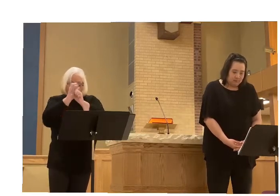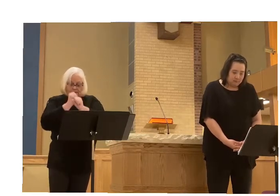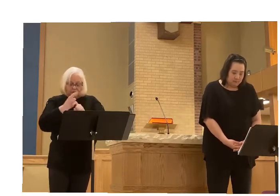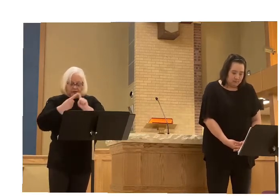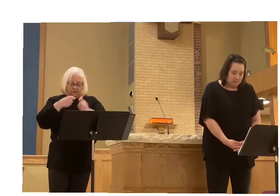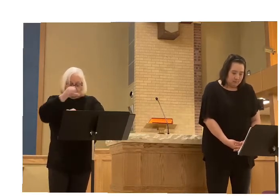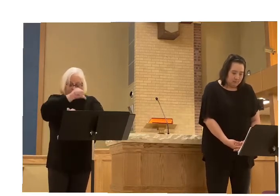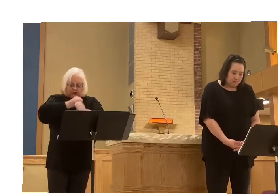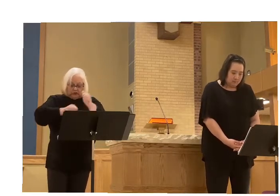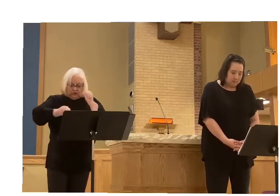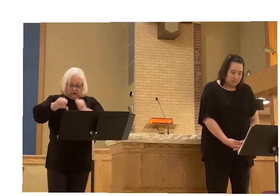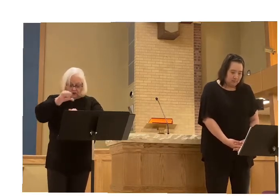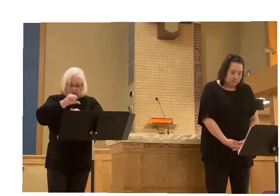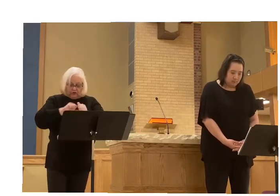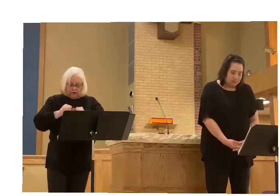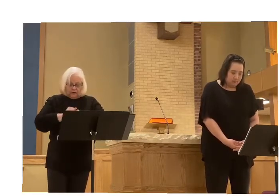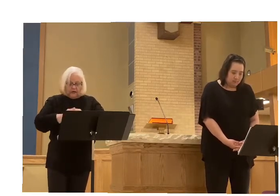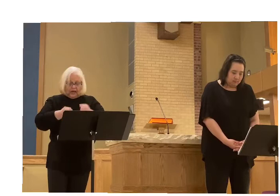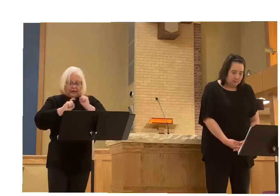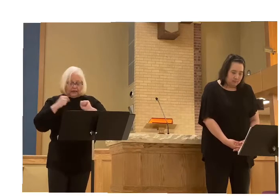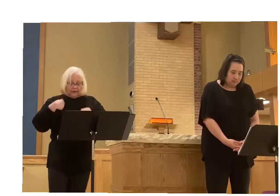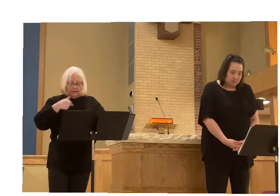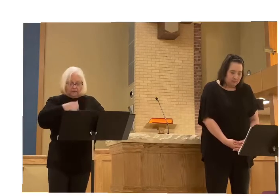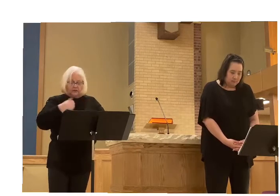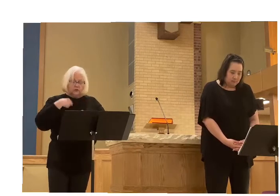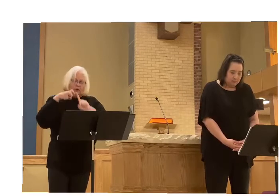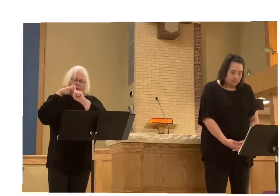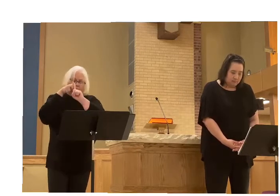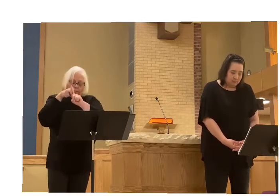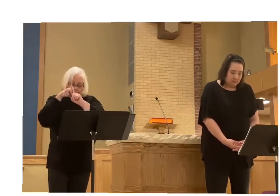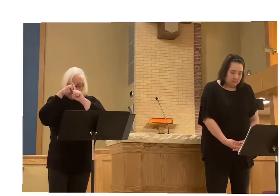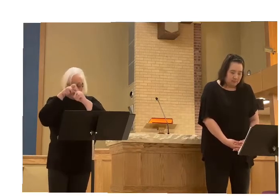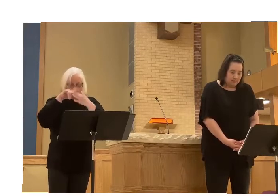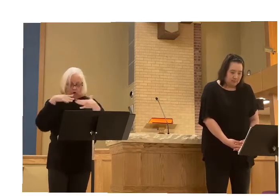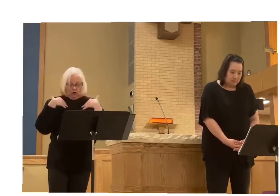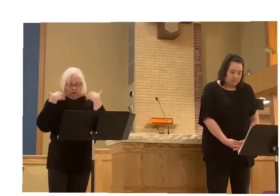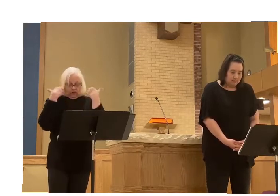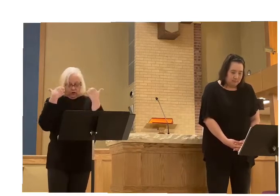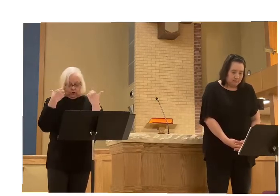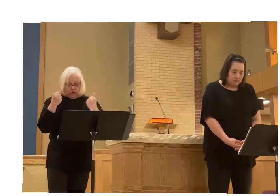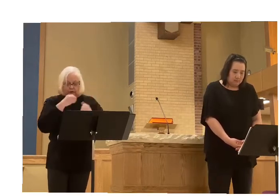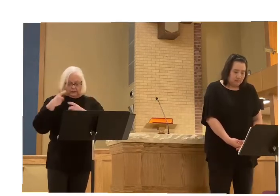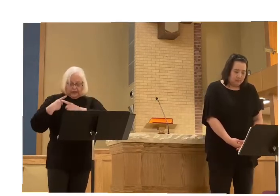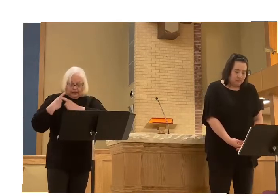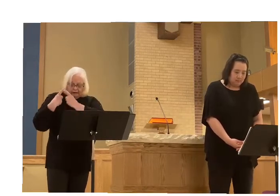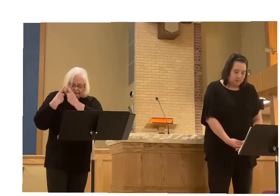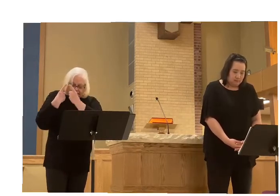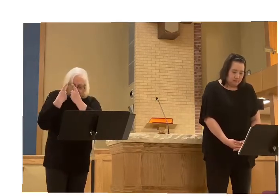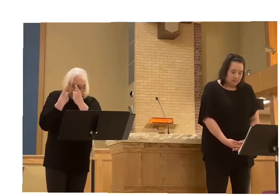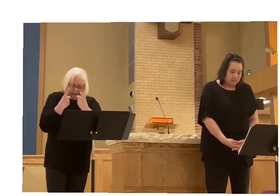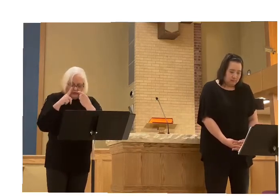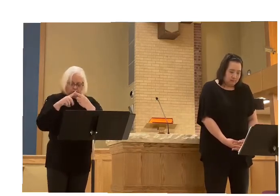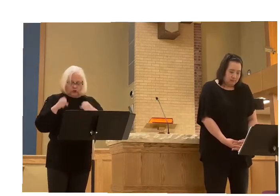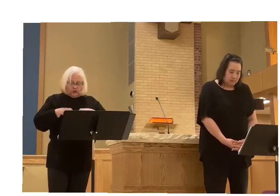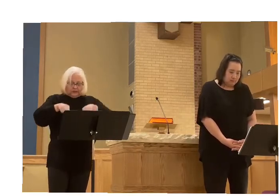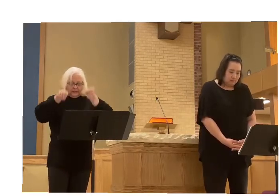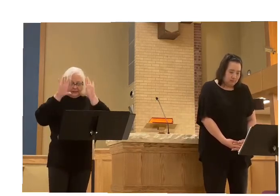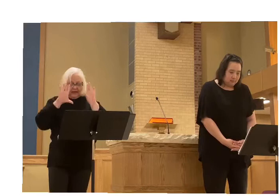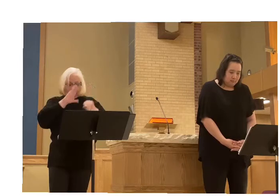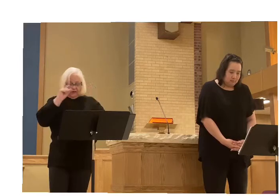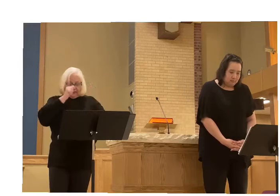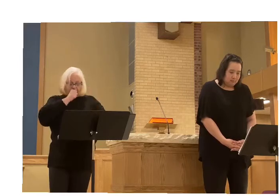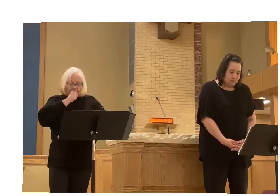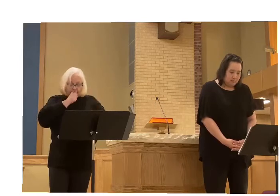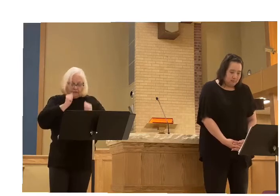another. Give us, we beg you, the courage and dedication to sacrifice and suffer